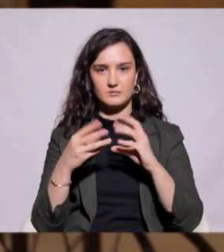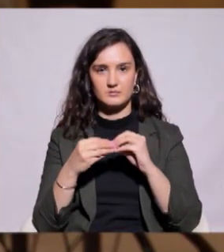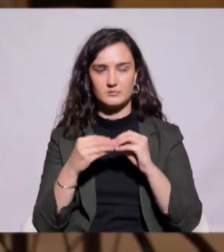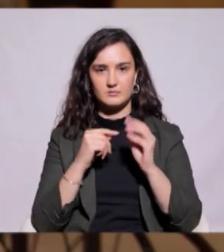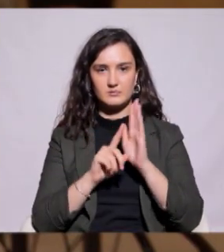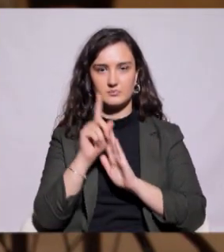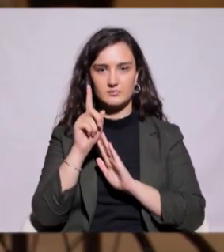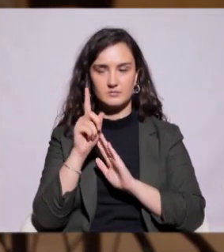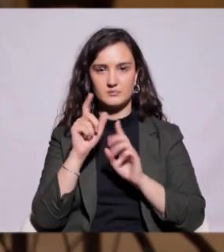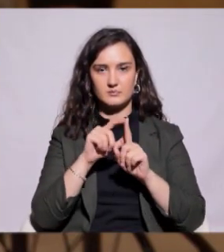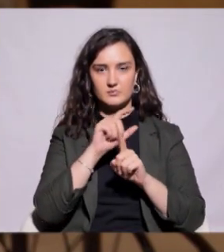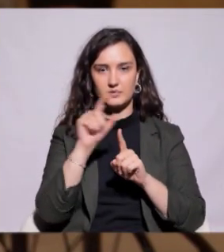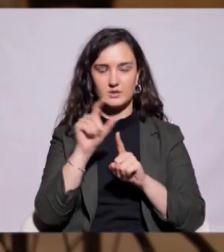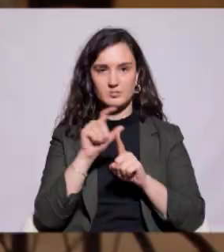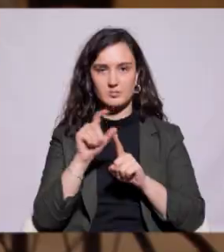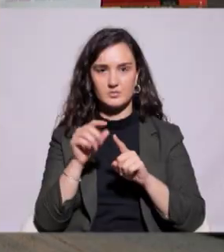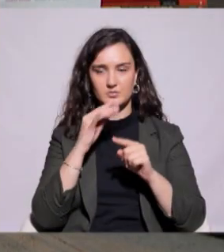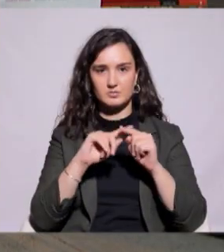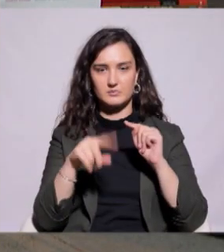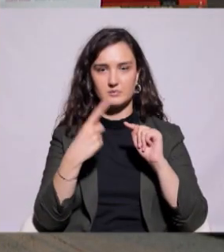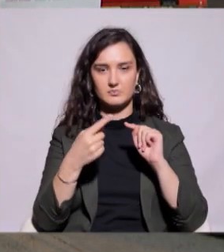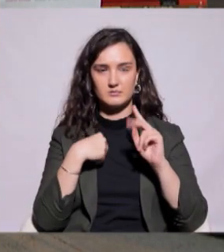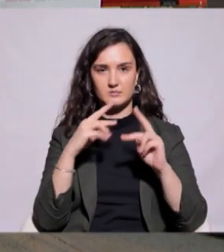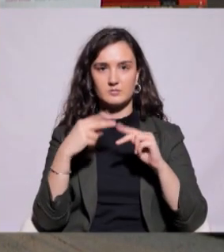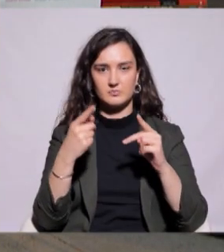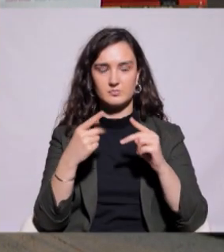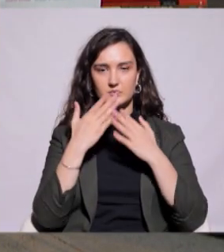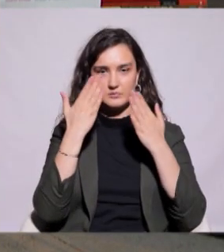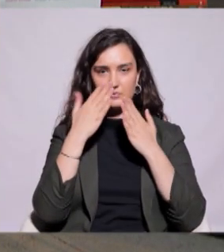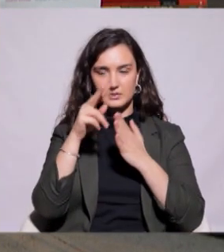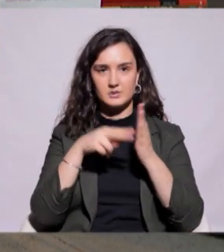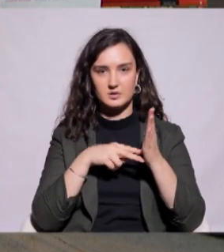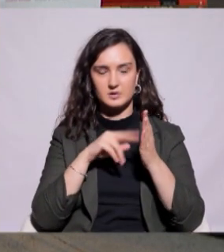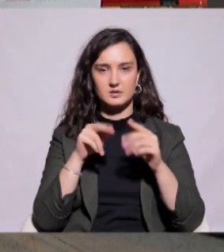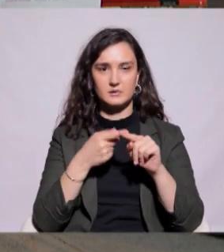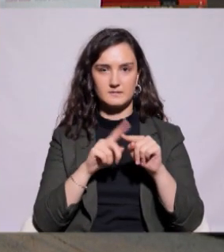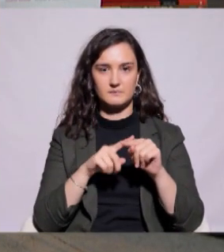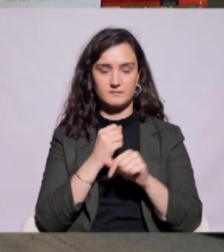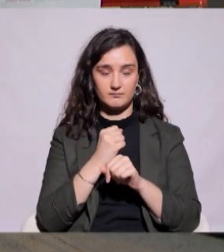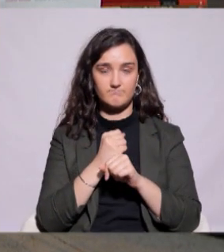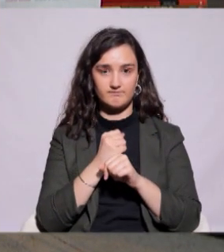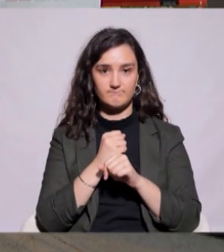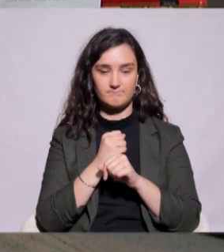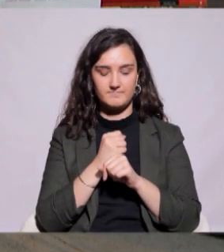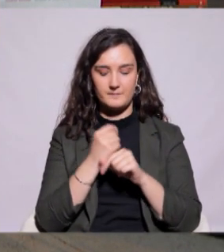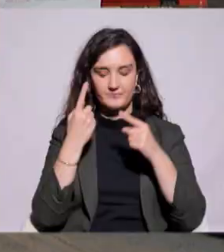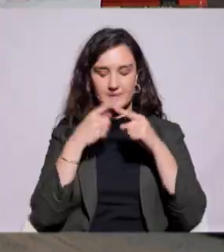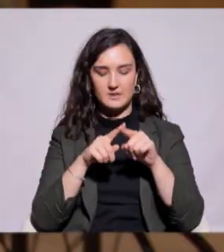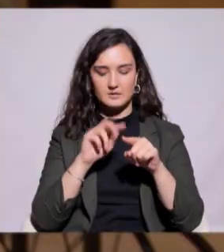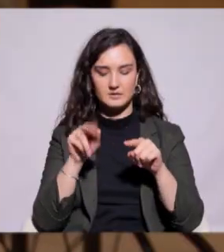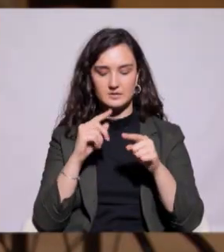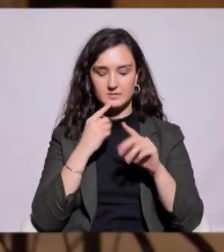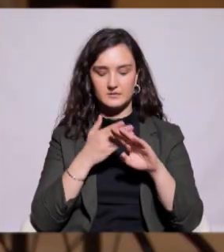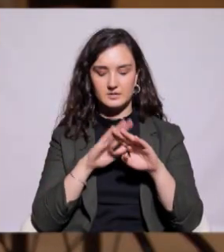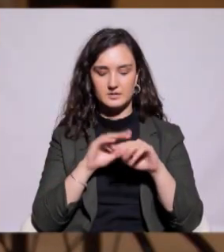We started out with vocabulary. After that, we moved on to reading comprehension that had to do with engineers and the